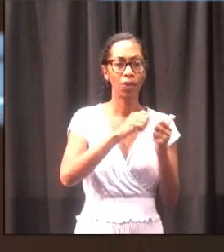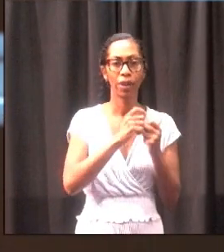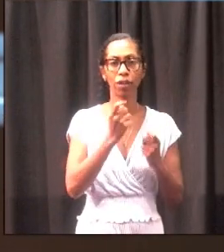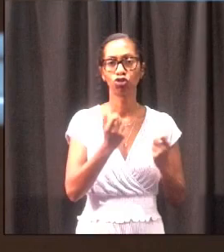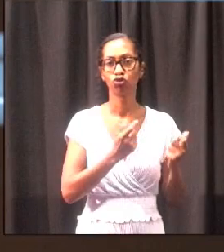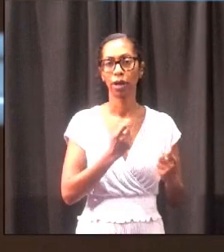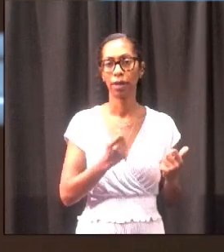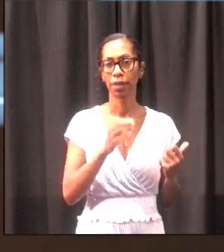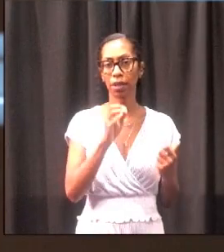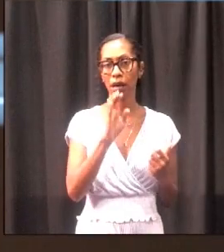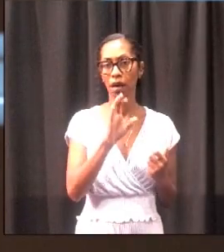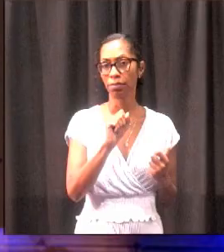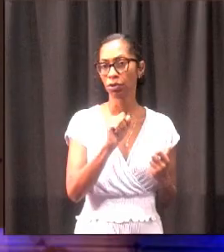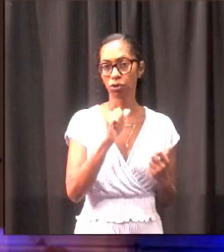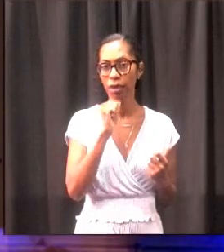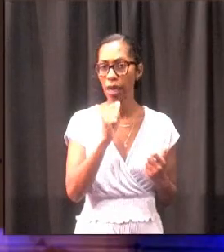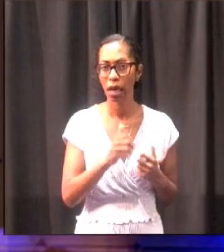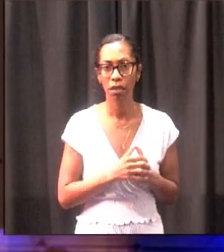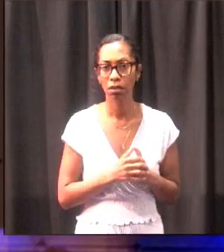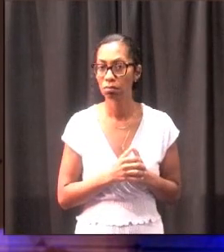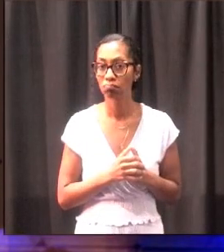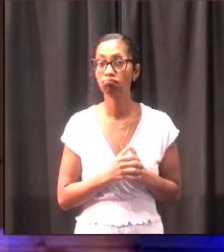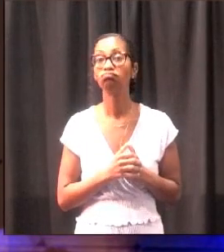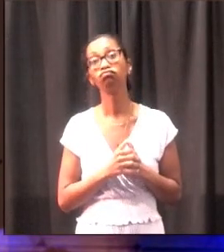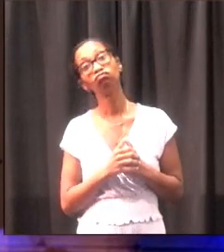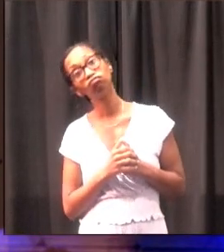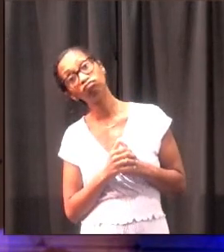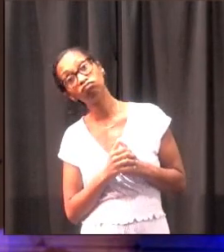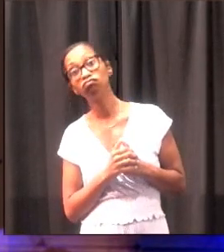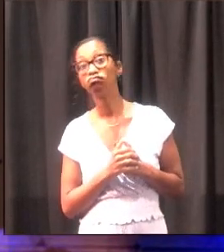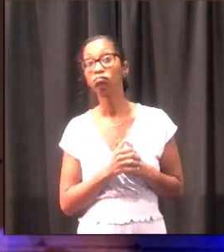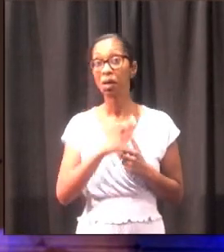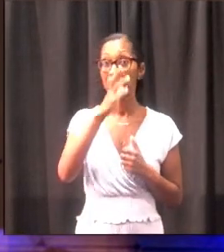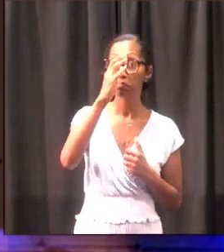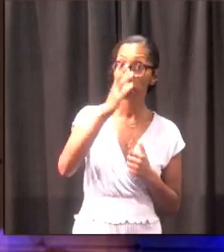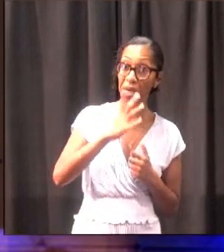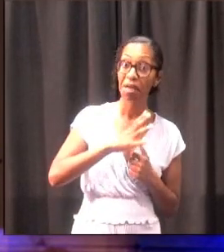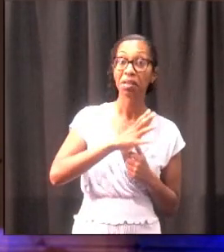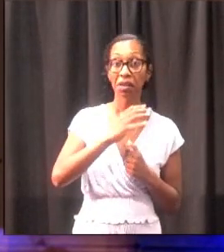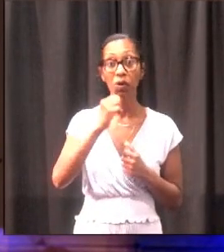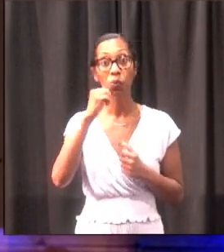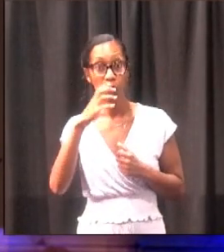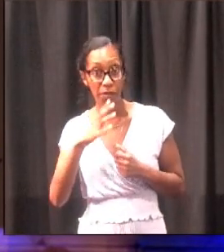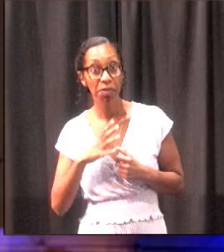Yeah. That's both men and women.